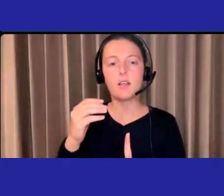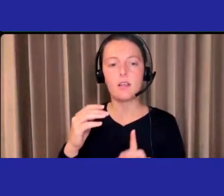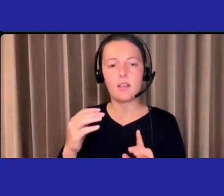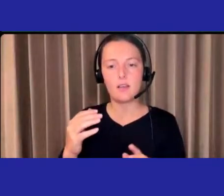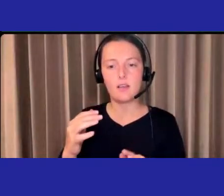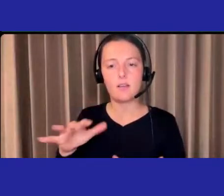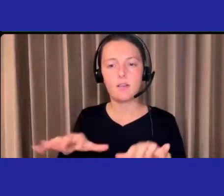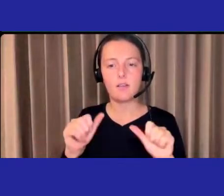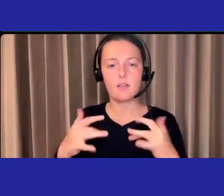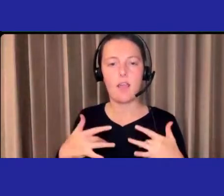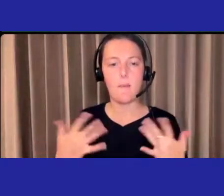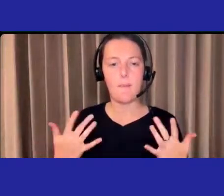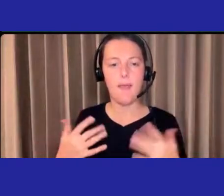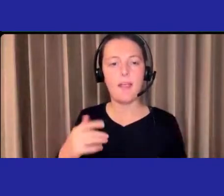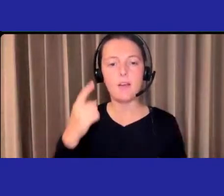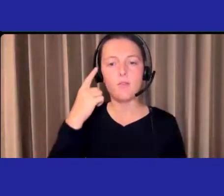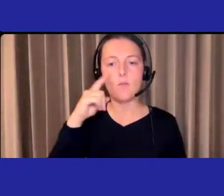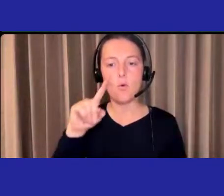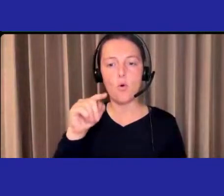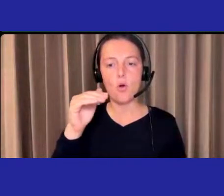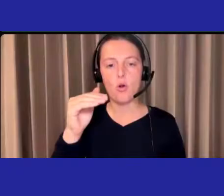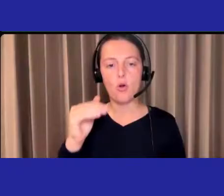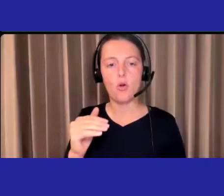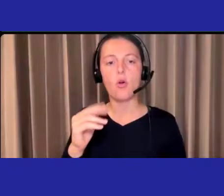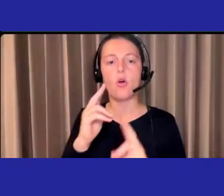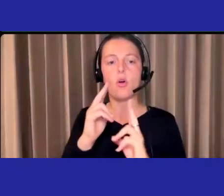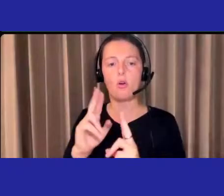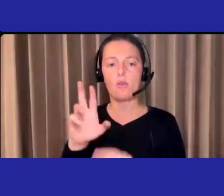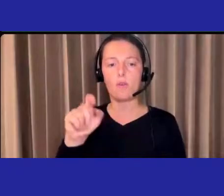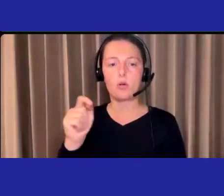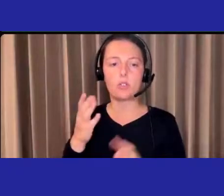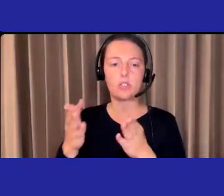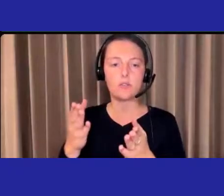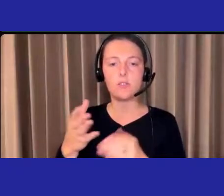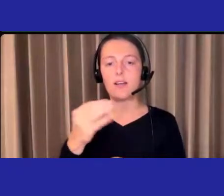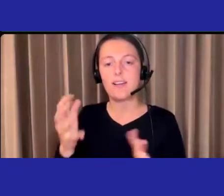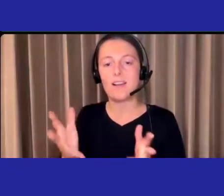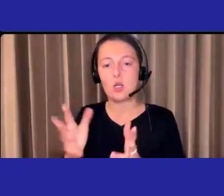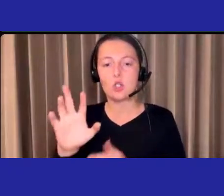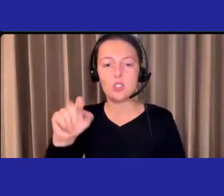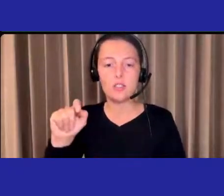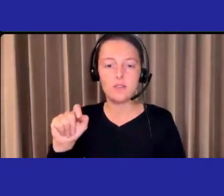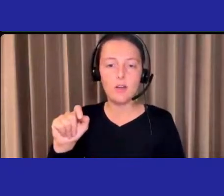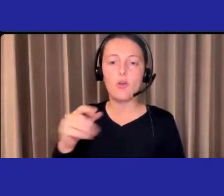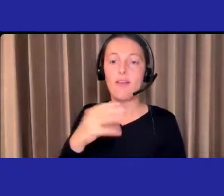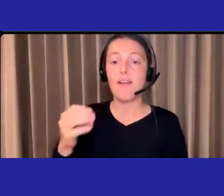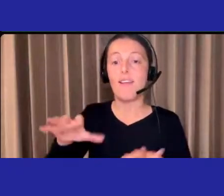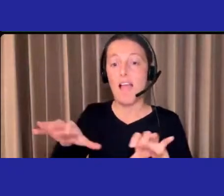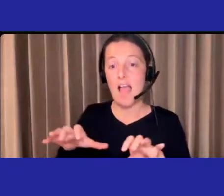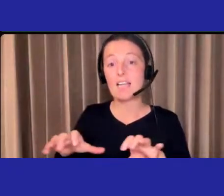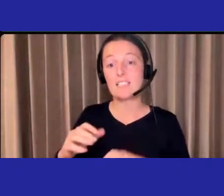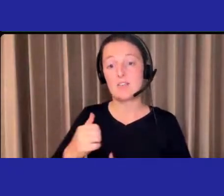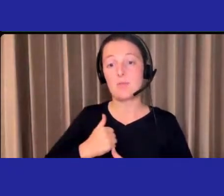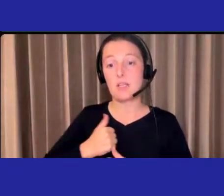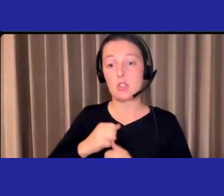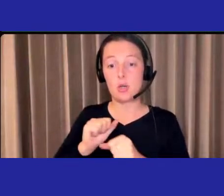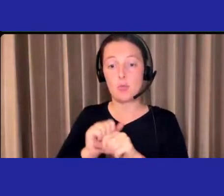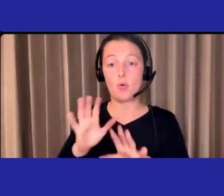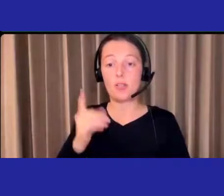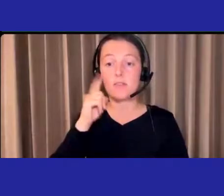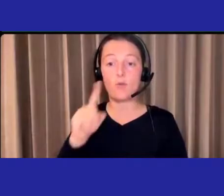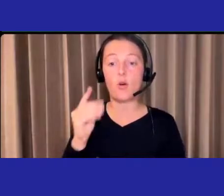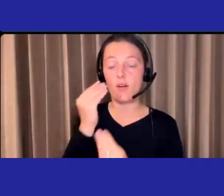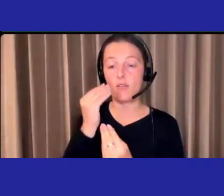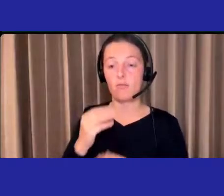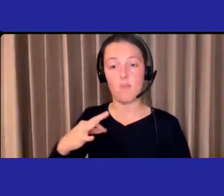active military employees to voluntarily disclose their military status, which means that we will have more of a